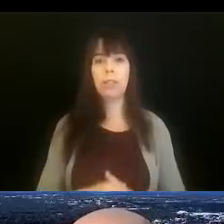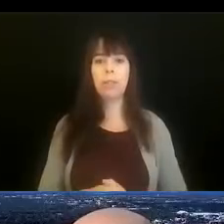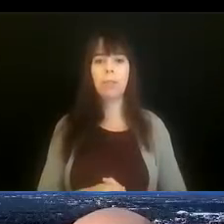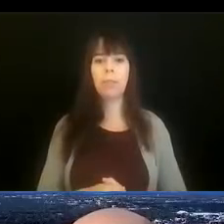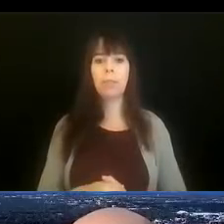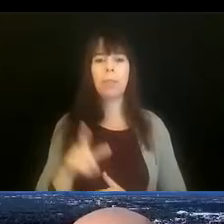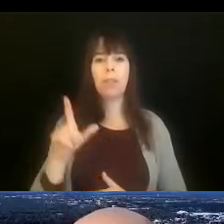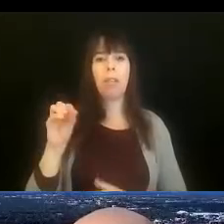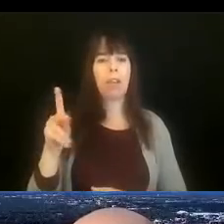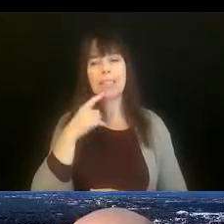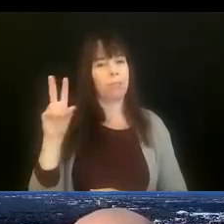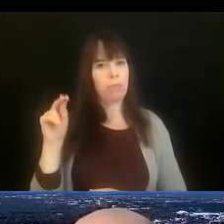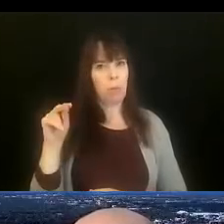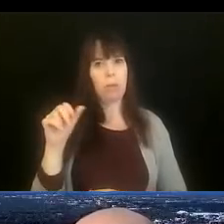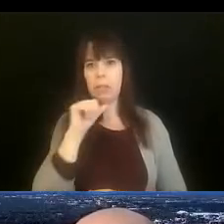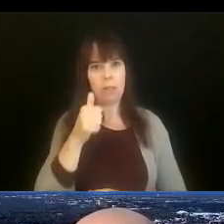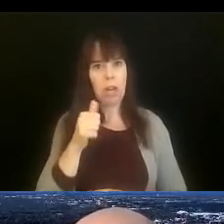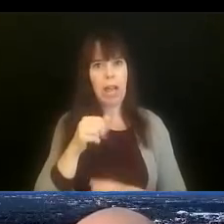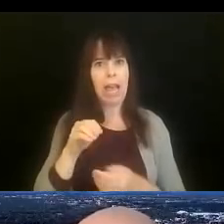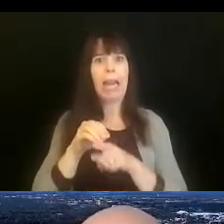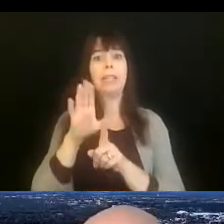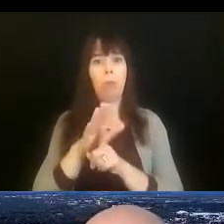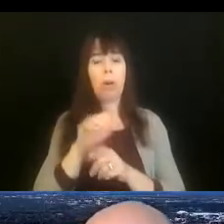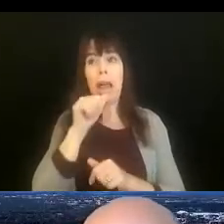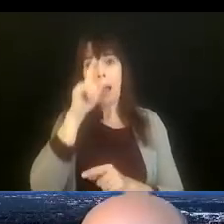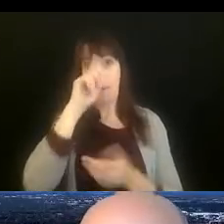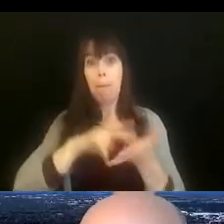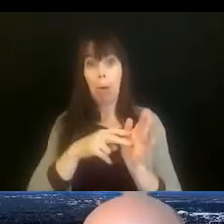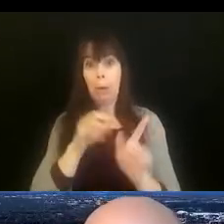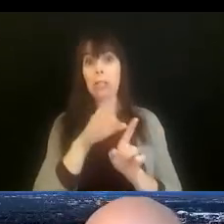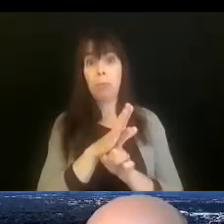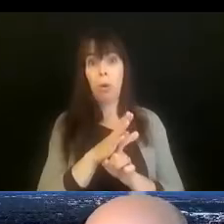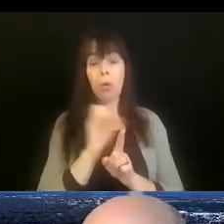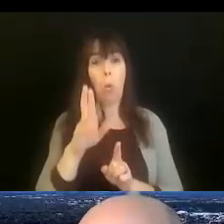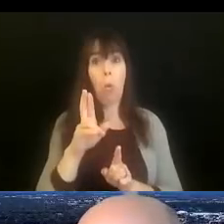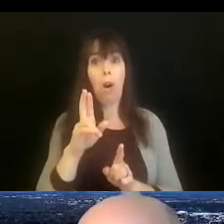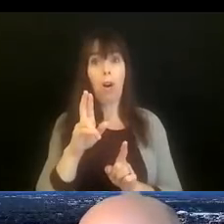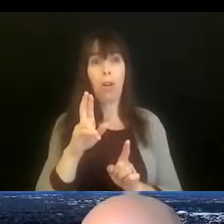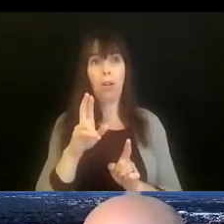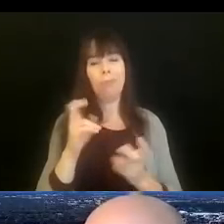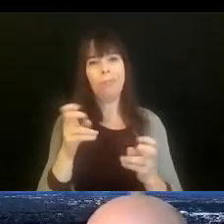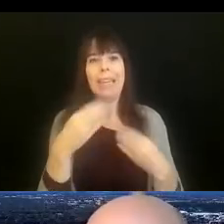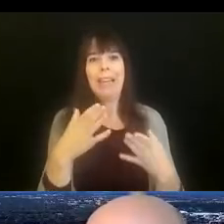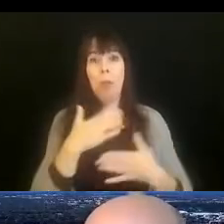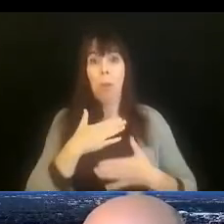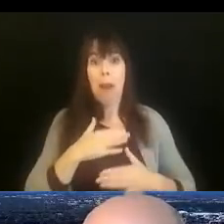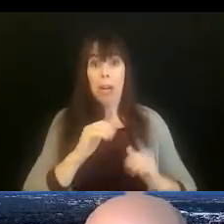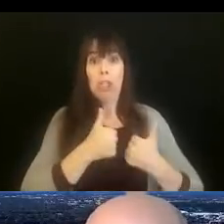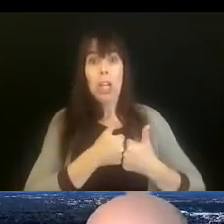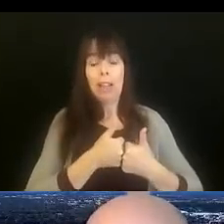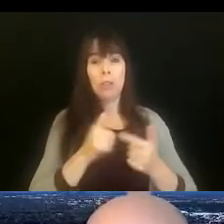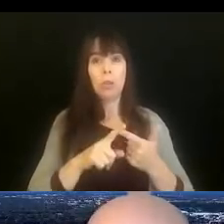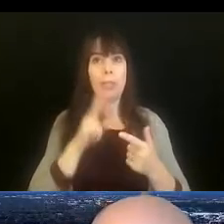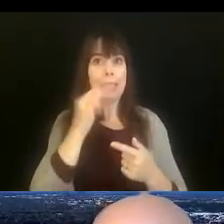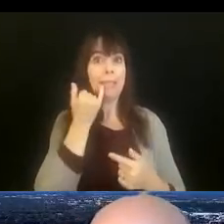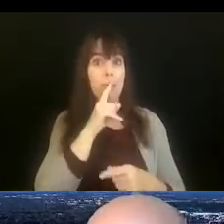They would not be. So we're not going to purposely expose or challenge the participants with the real virus to see if they're